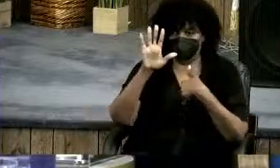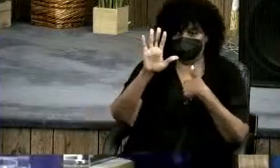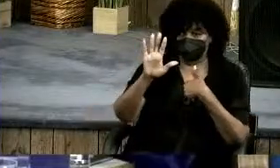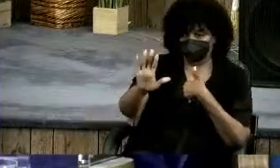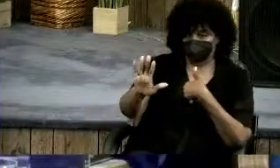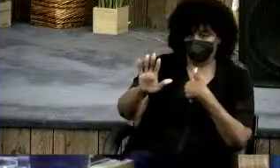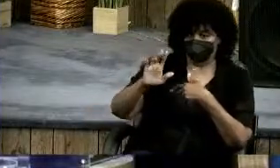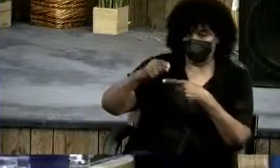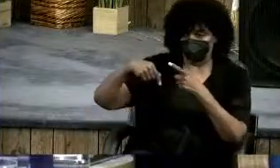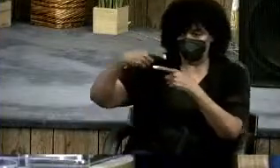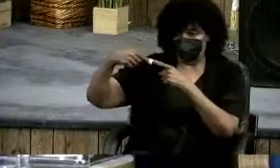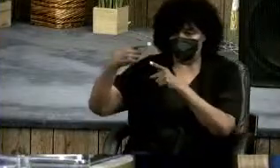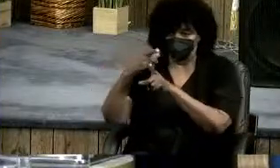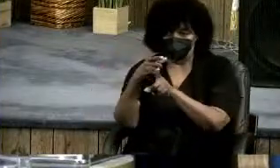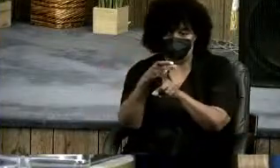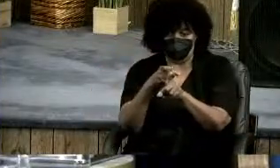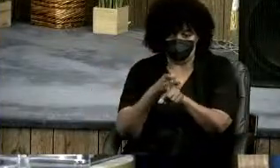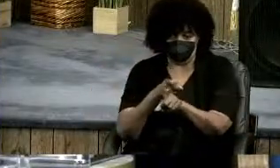book being done.